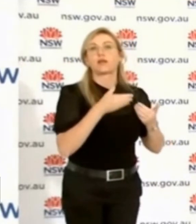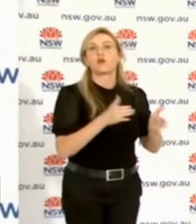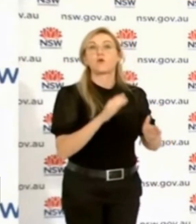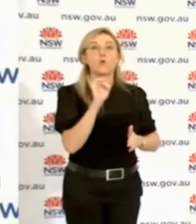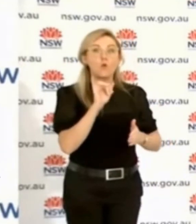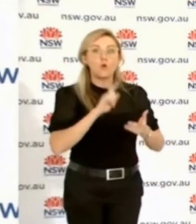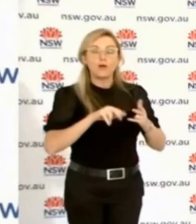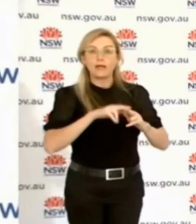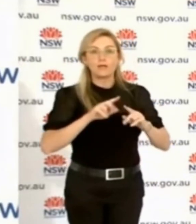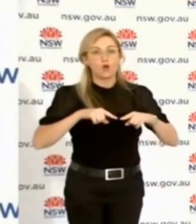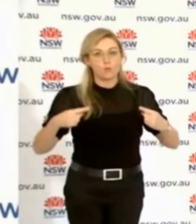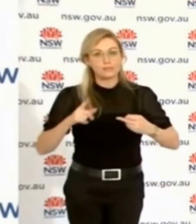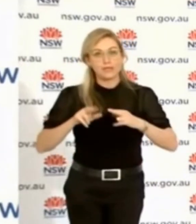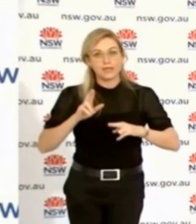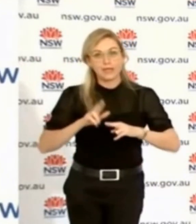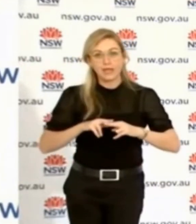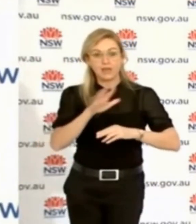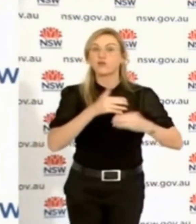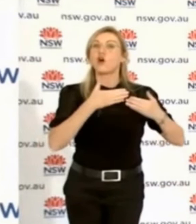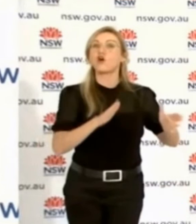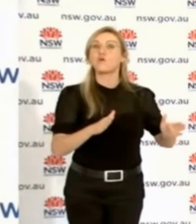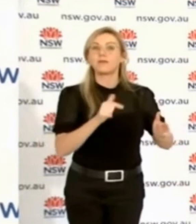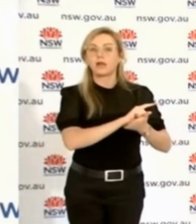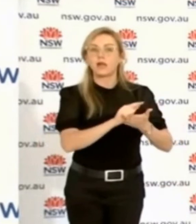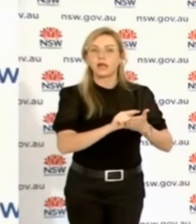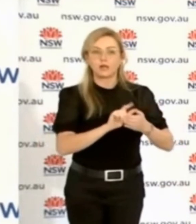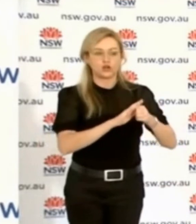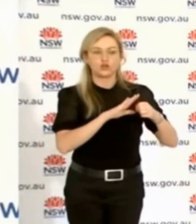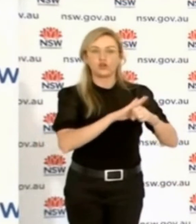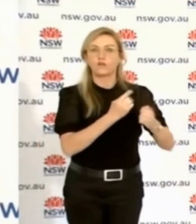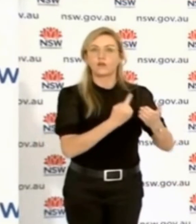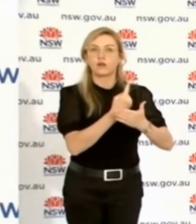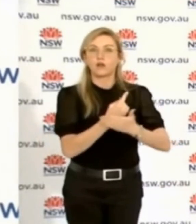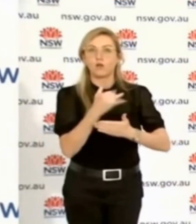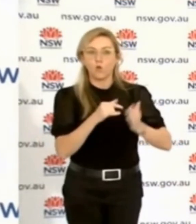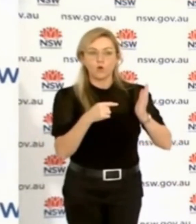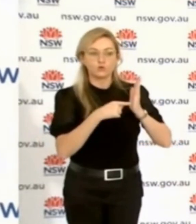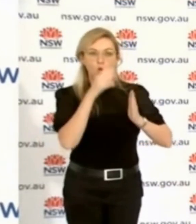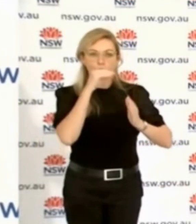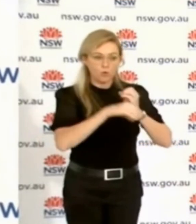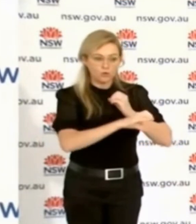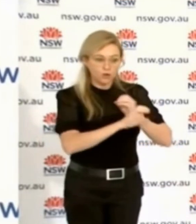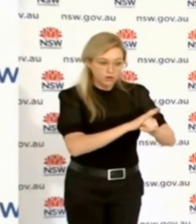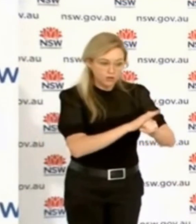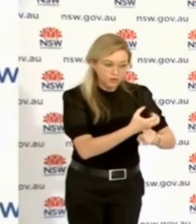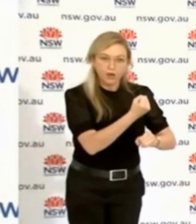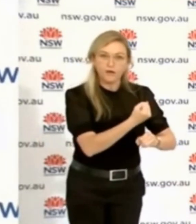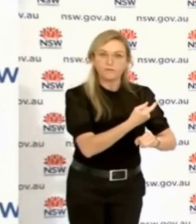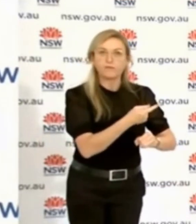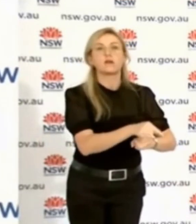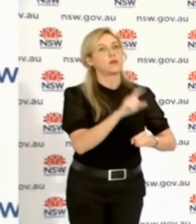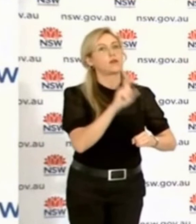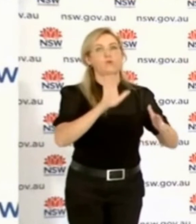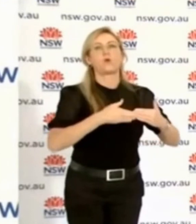or have the opportunity for someone to come out. There are local government areas. There are only a single case, very limited community